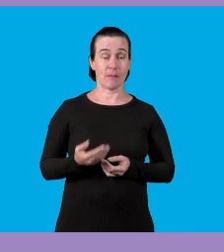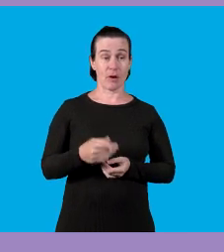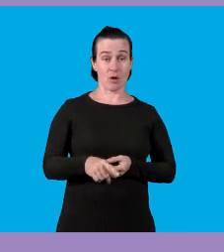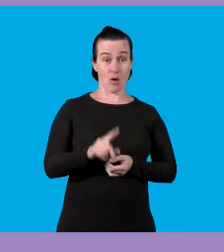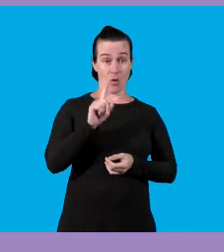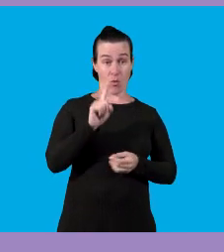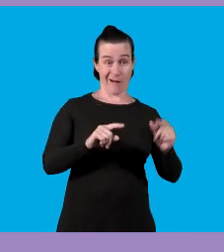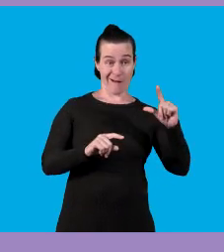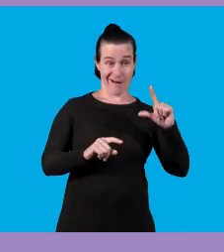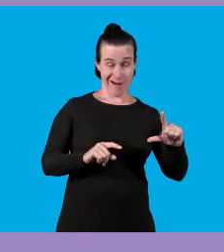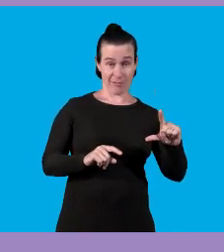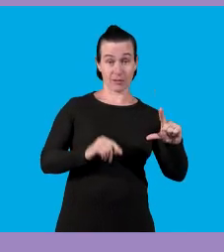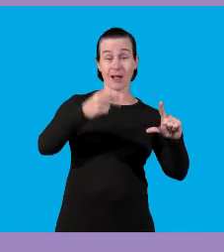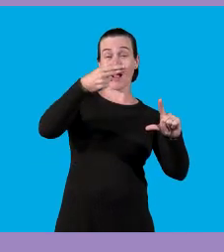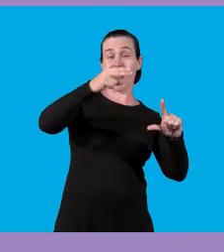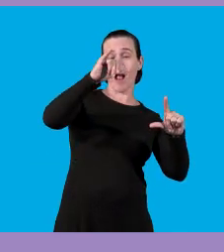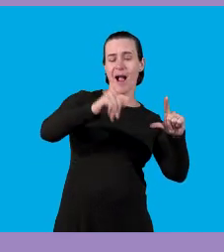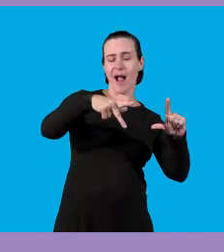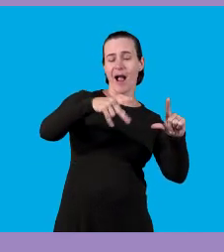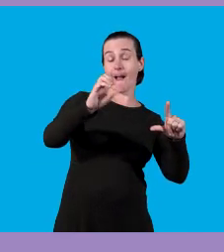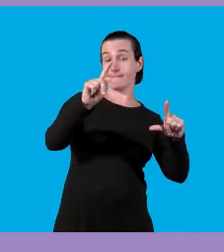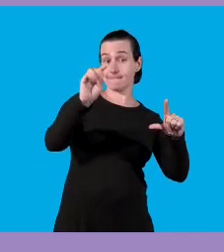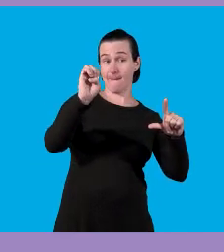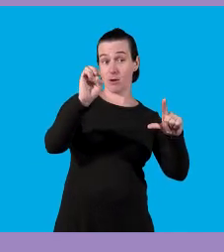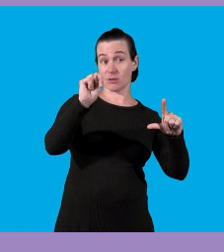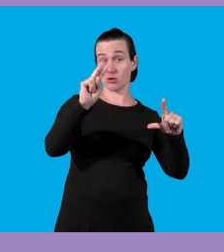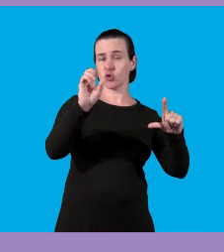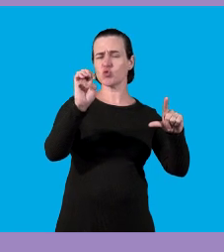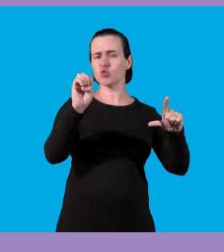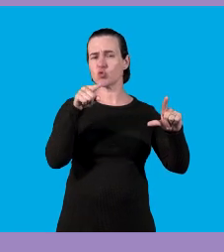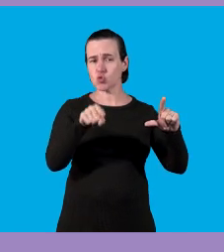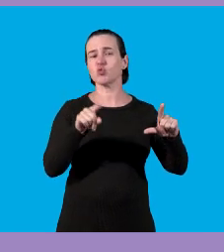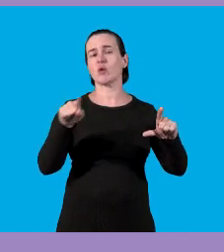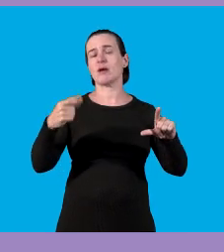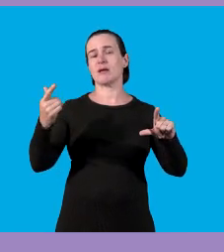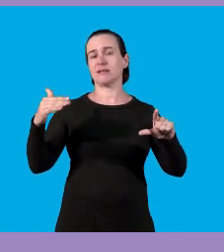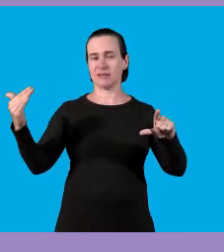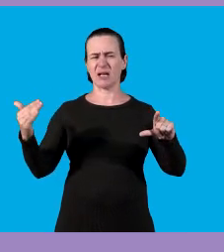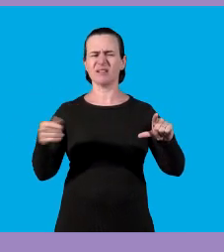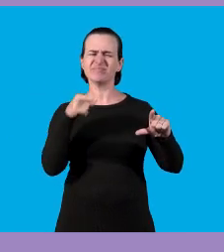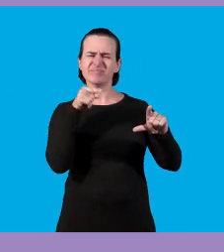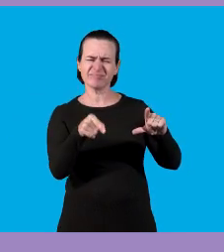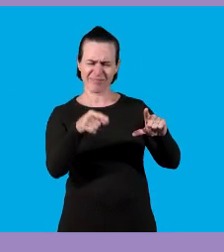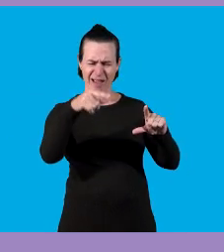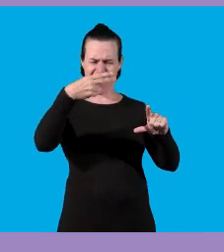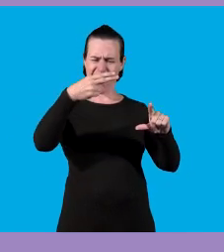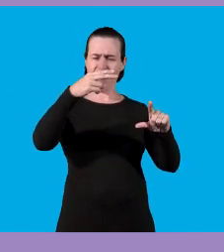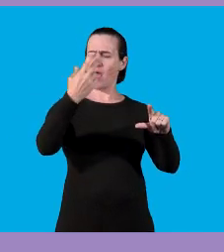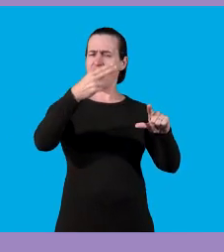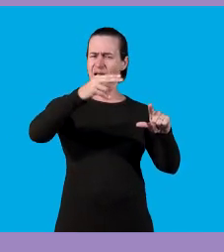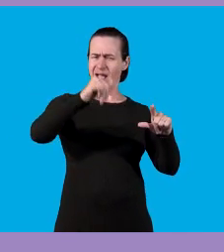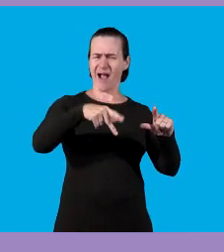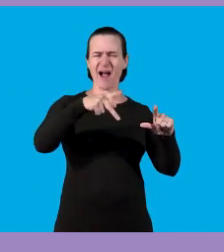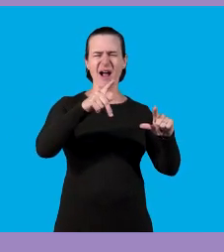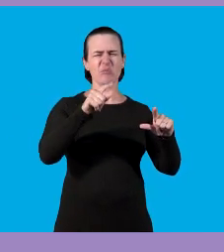other side are equal. Now in this case, the word hypotenuse speaks of a right-angled triangle. So you cannot